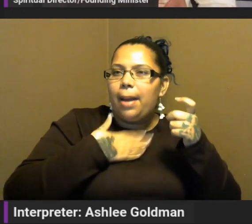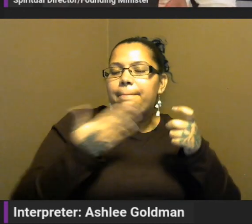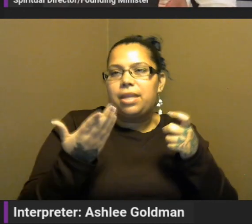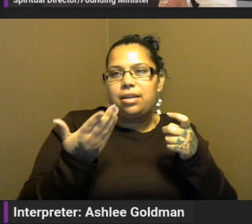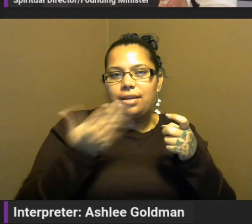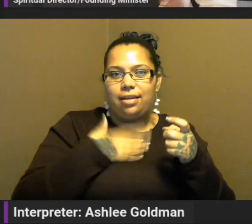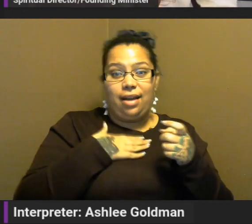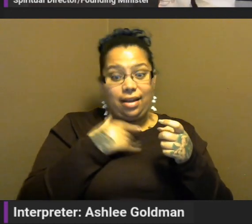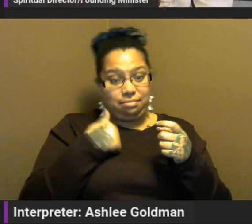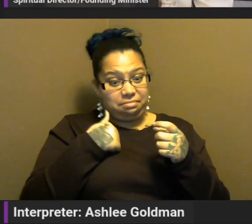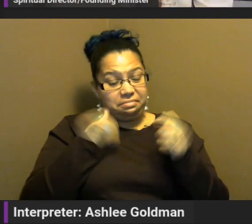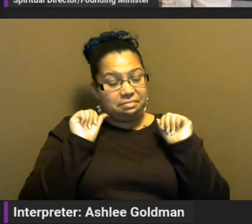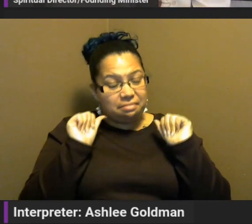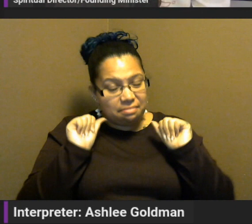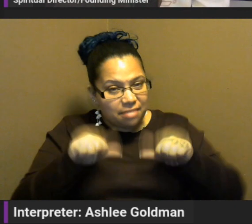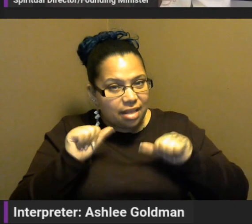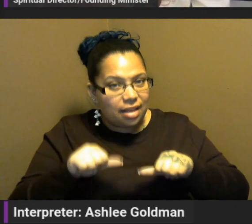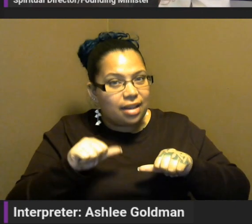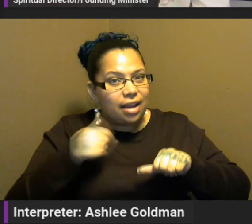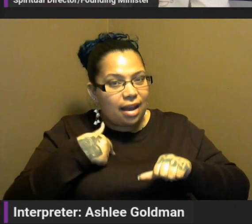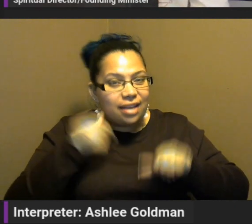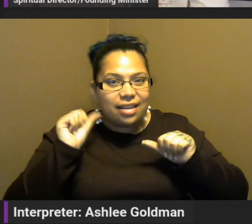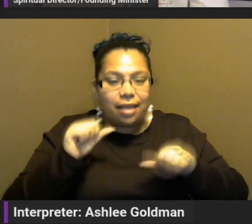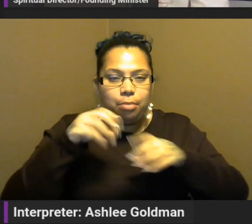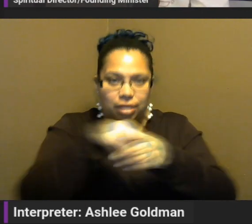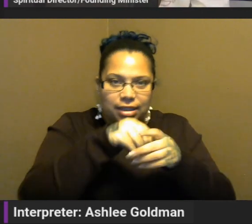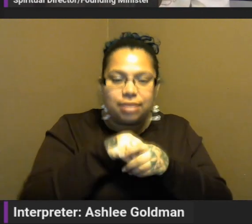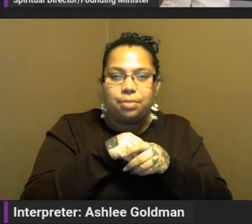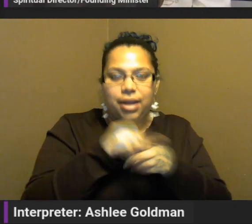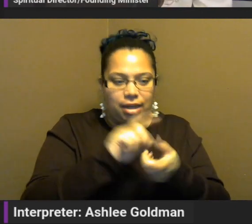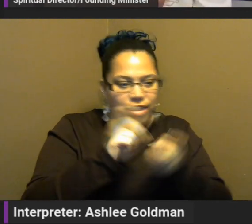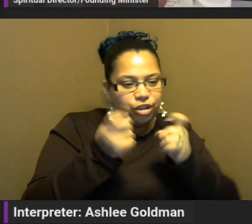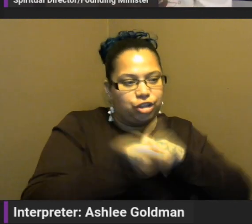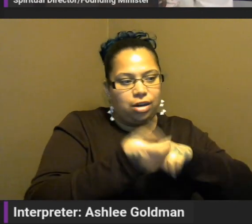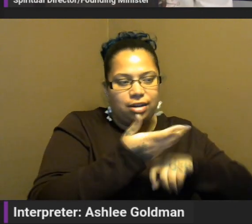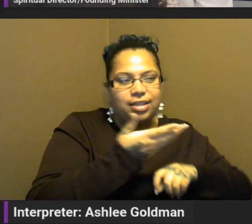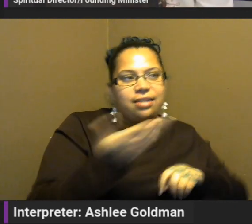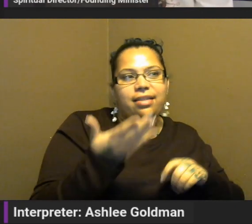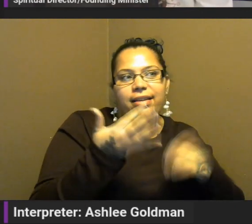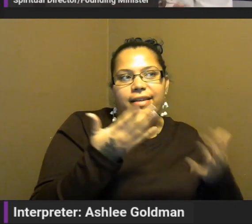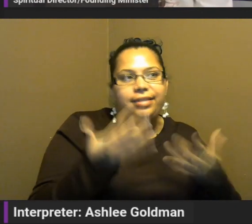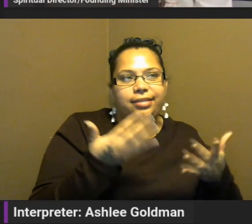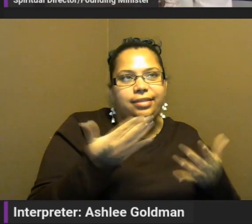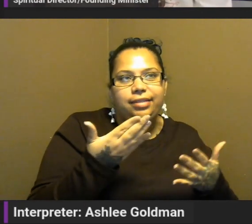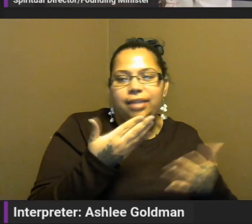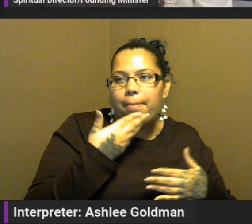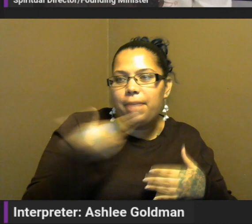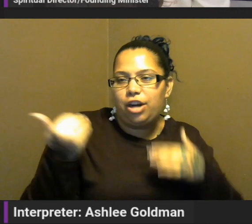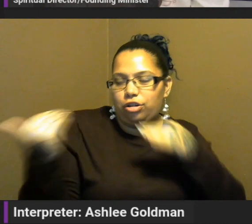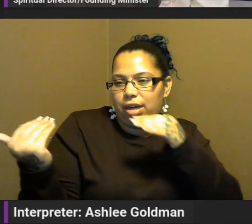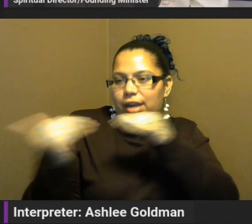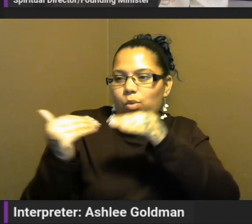ability to participate in, to change structures, to bring greater equity and justice